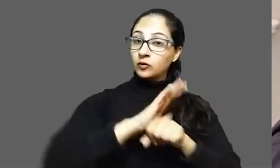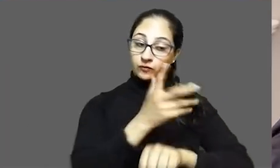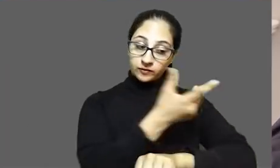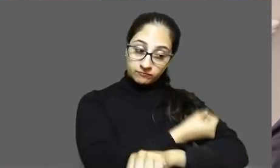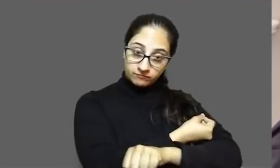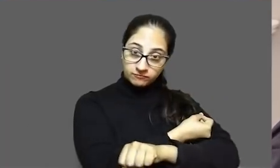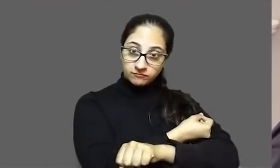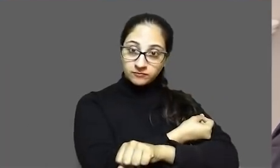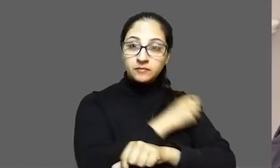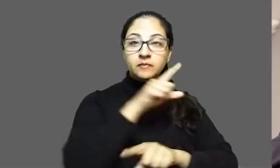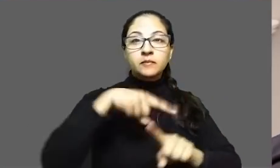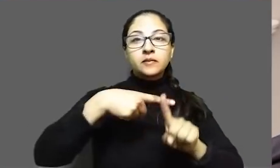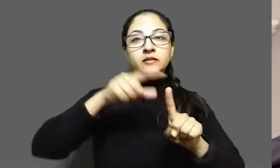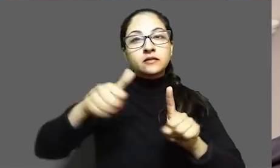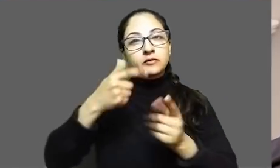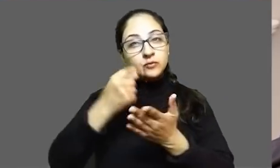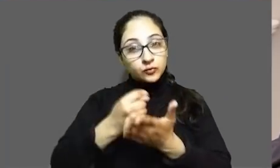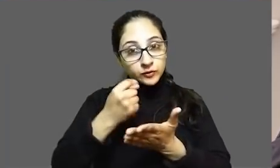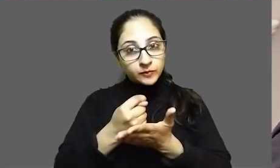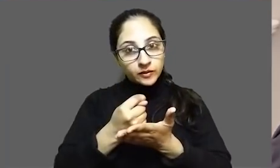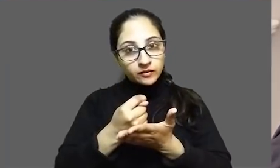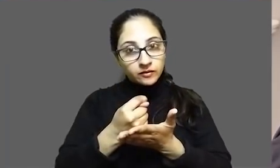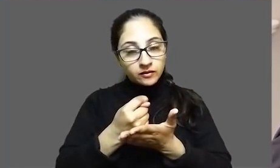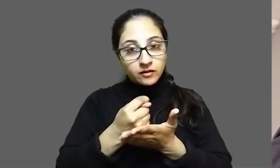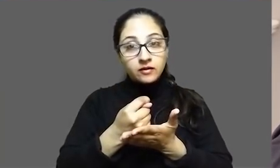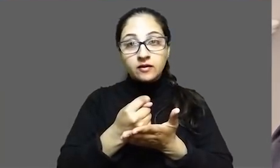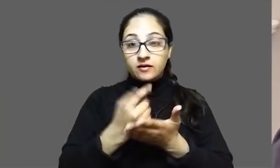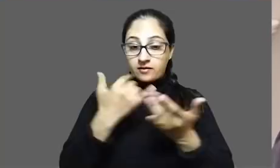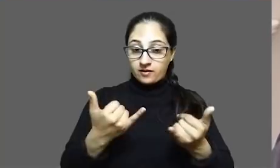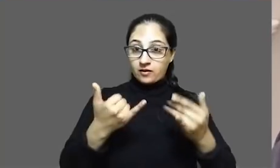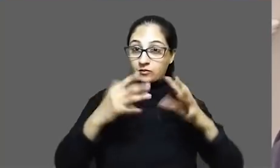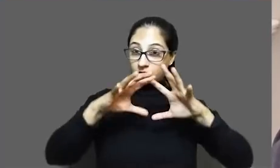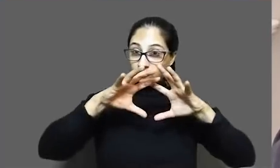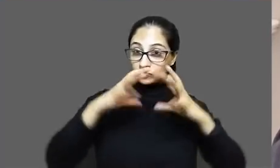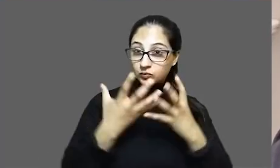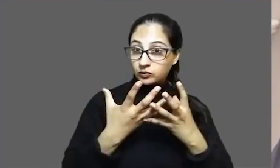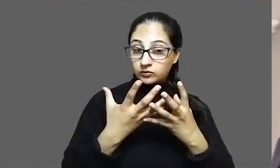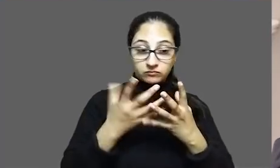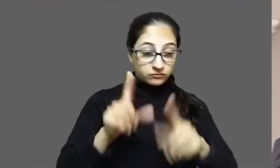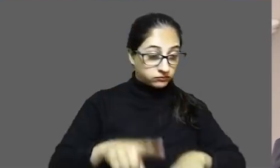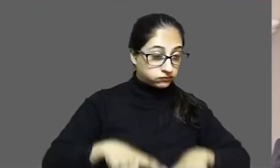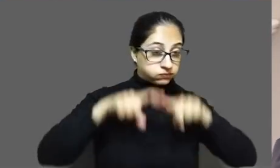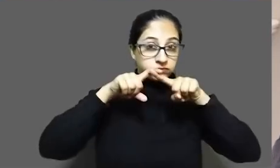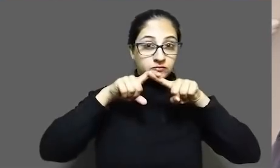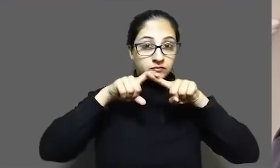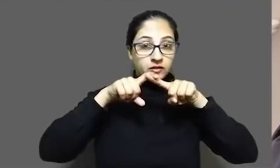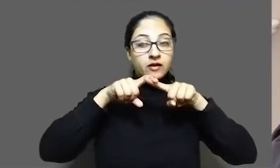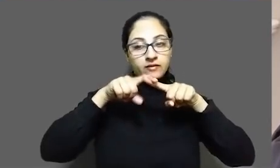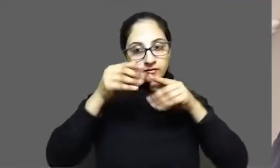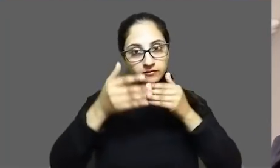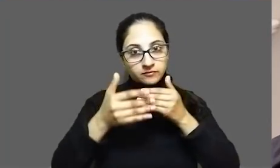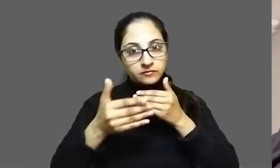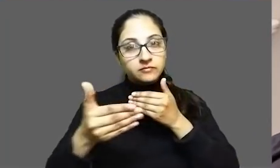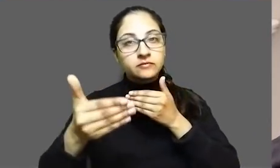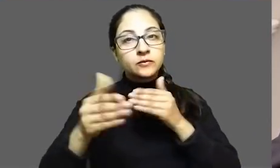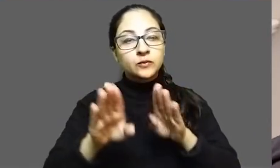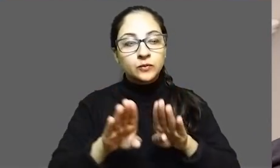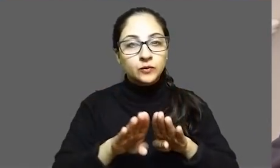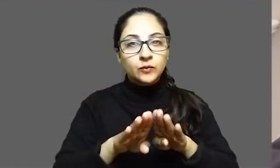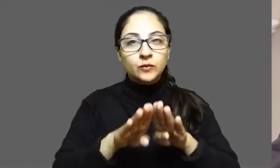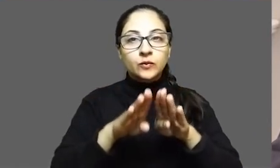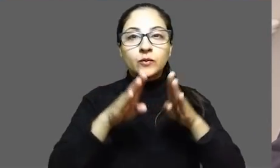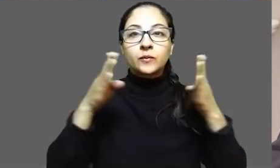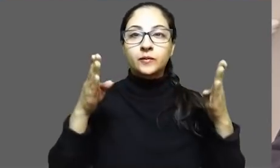effective vaccines and other forms of treatment, societies around the world are looking with a sense of hope